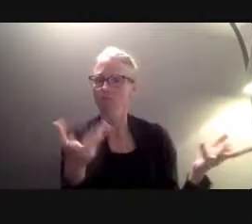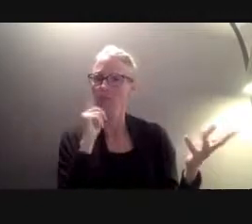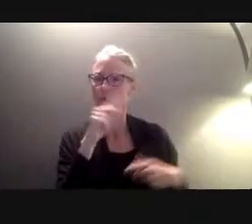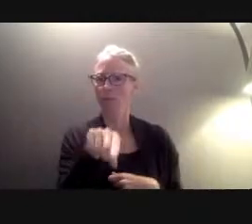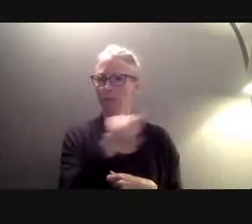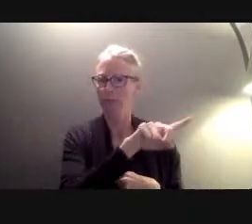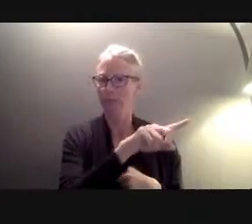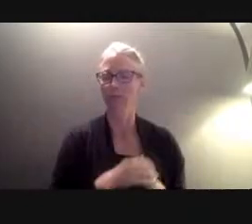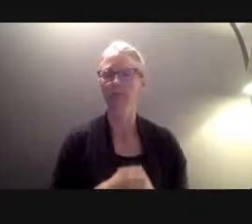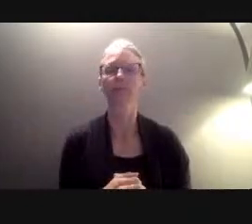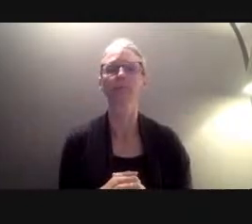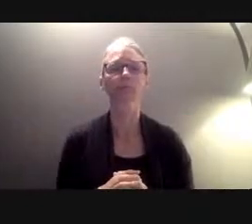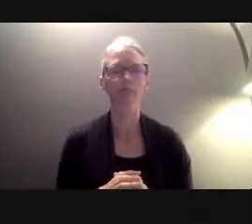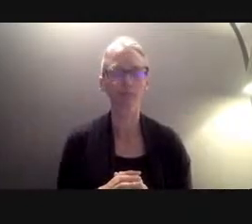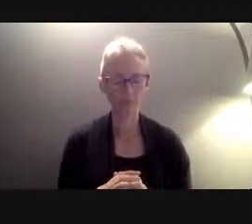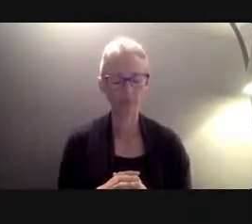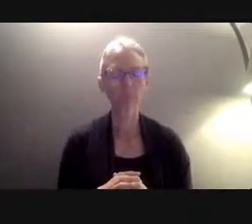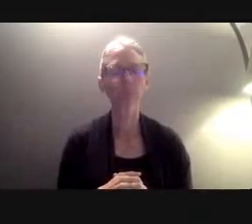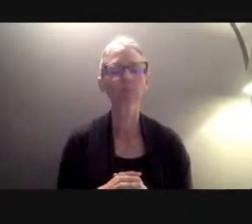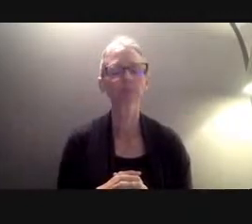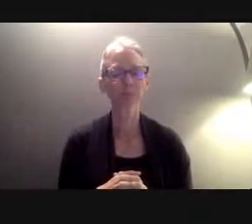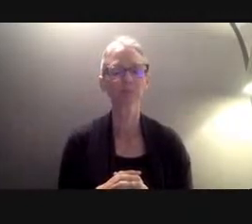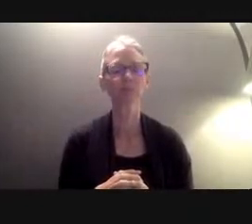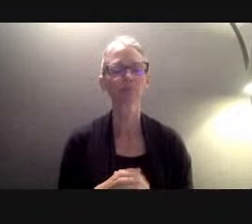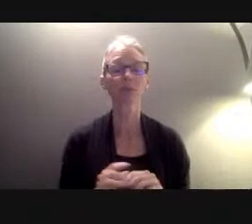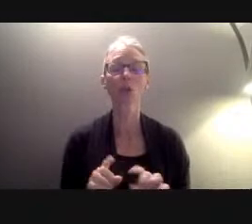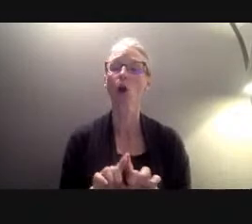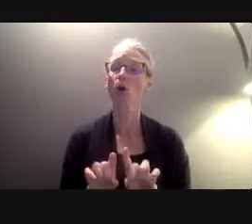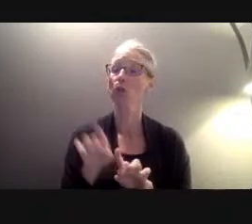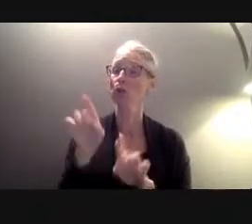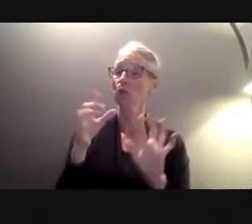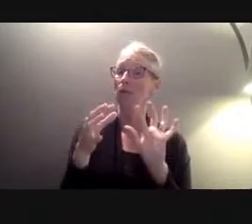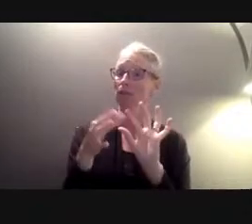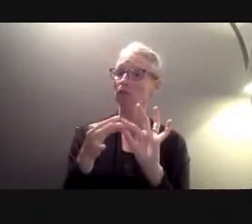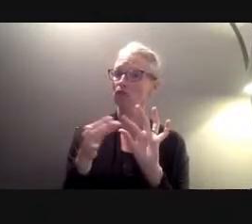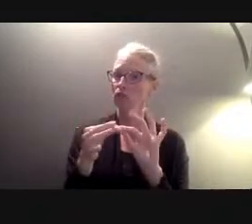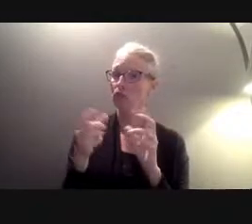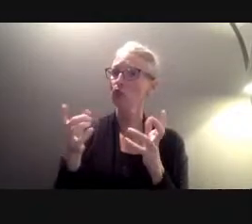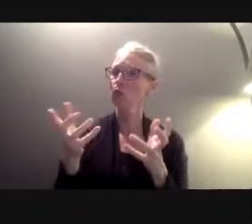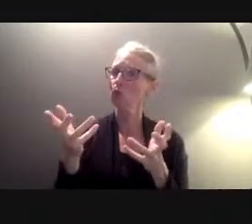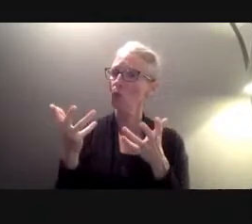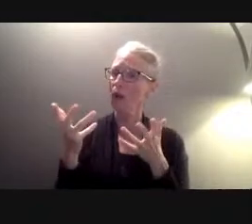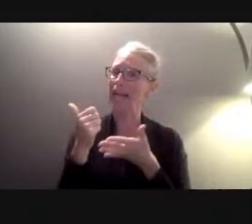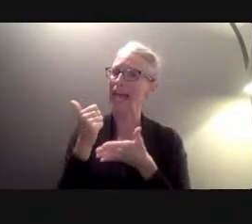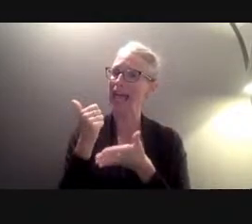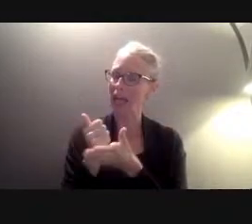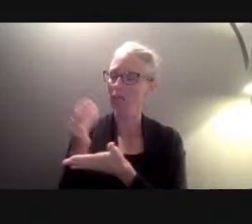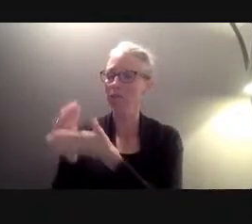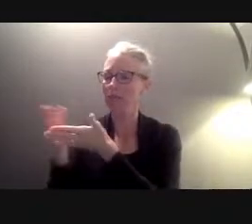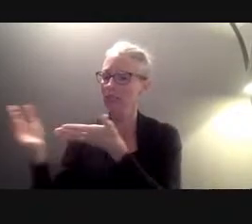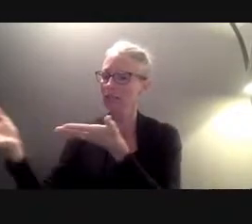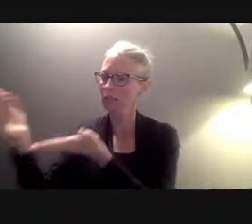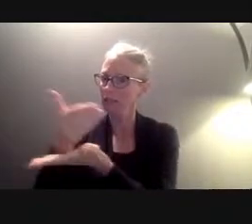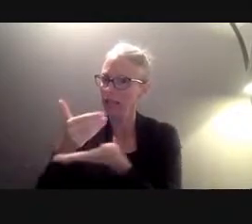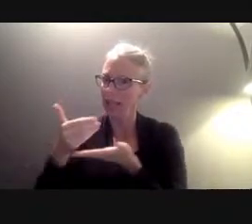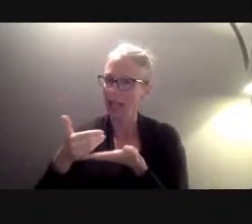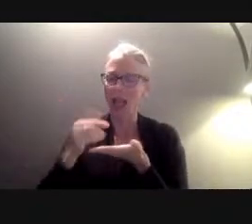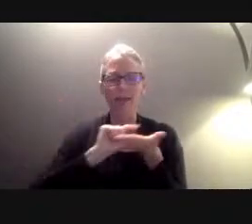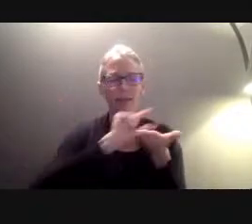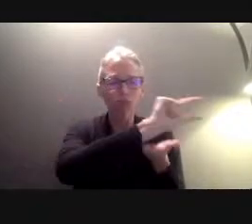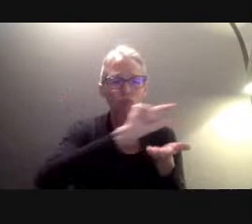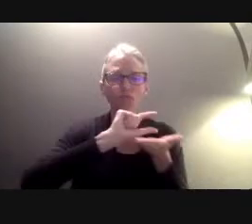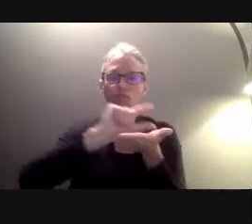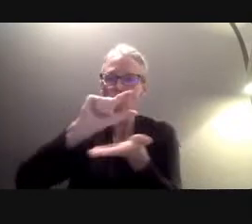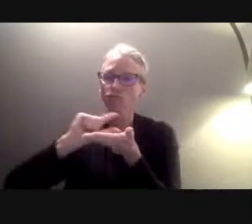so you mentioned wanting to help fund opportunities for people to access adaptive equipment